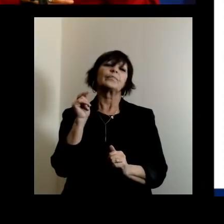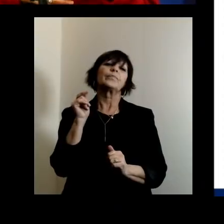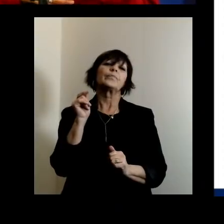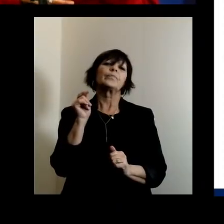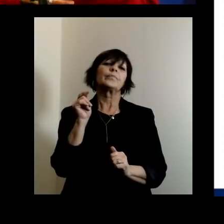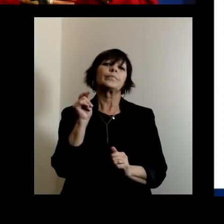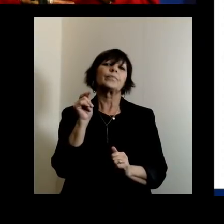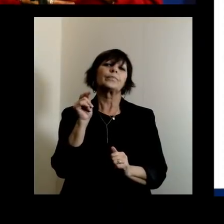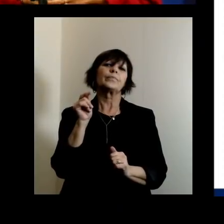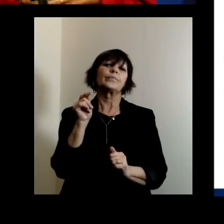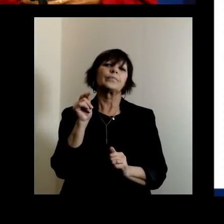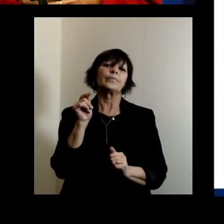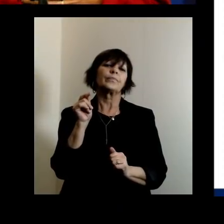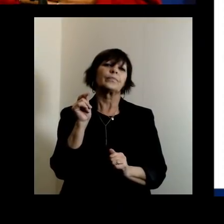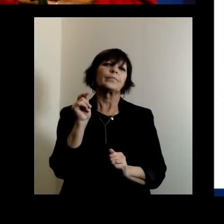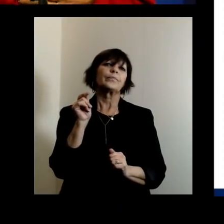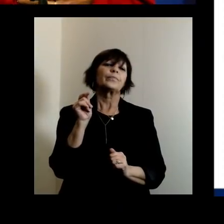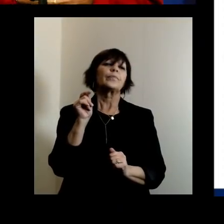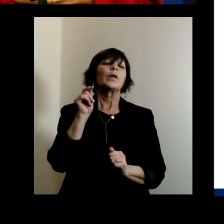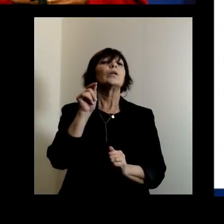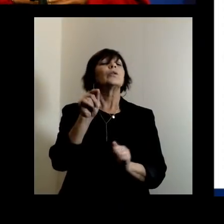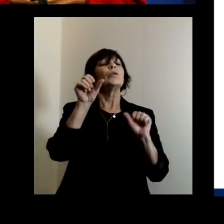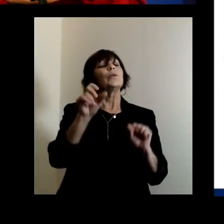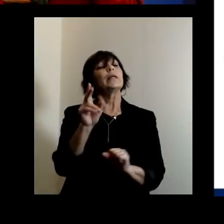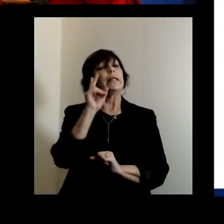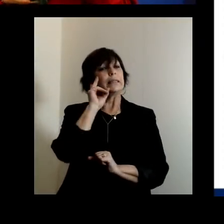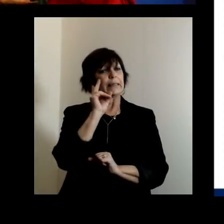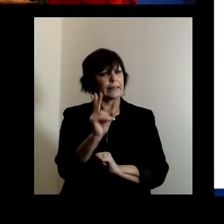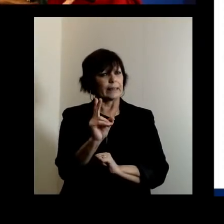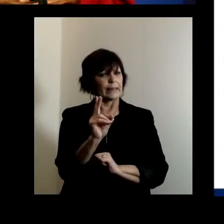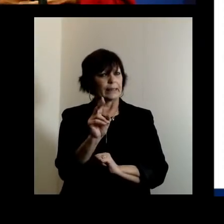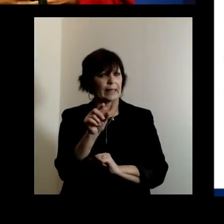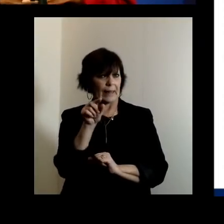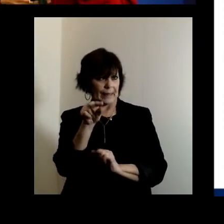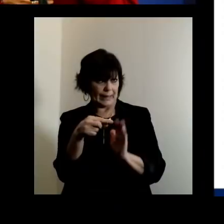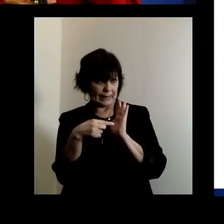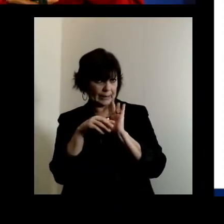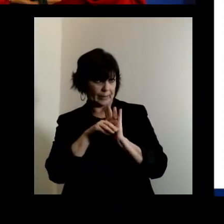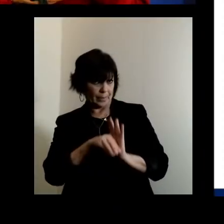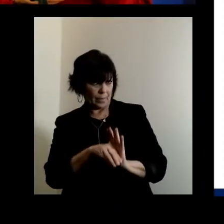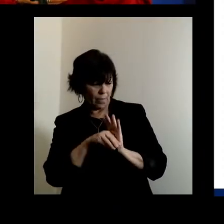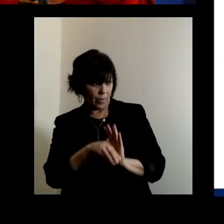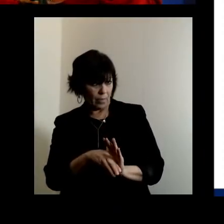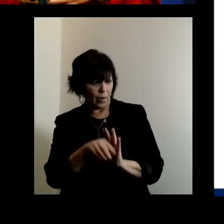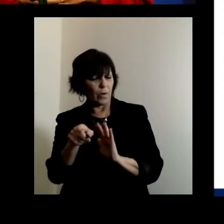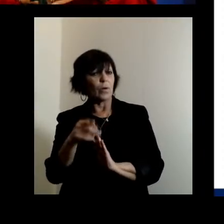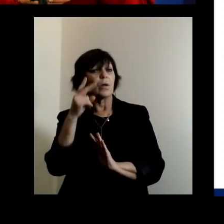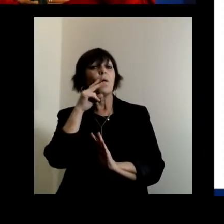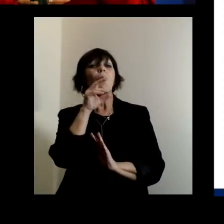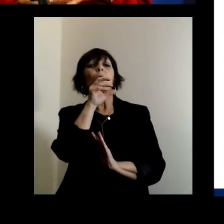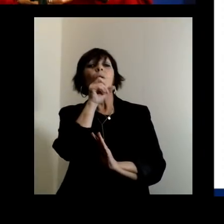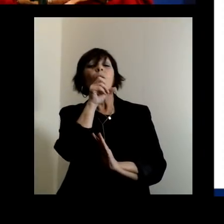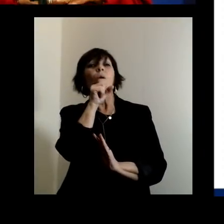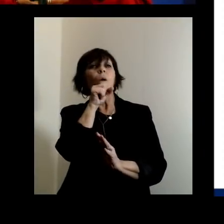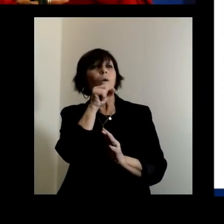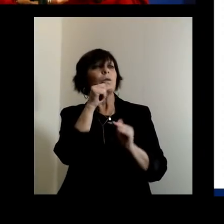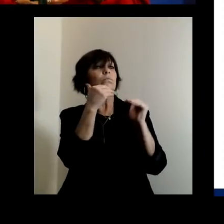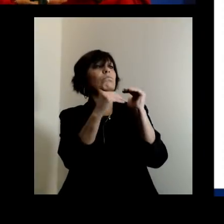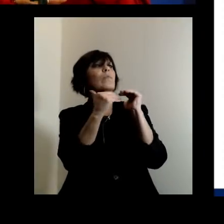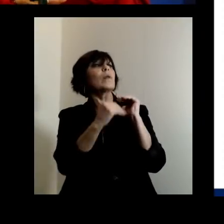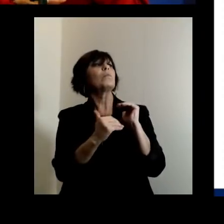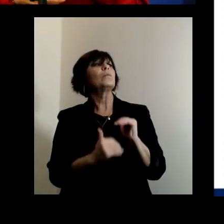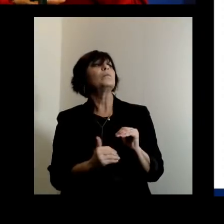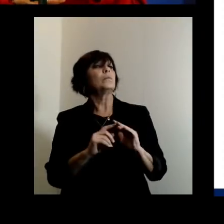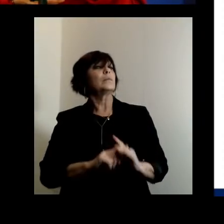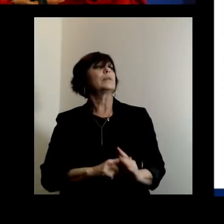the repeating prior lockdown. And so you can see that in this example, we know that our orange zone restrictions